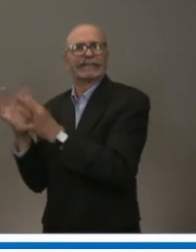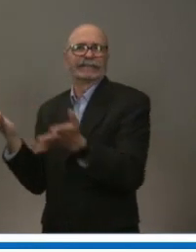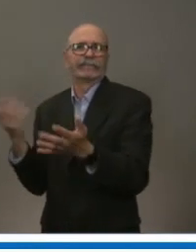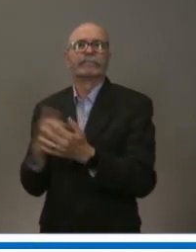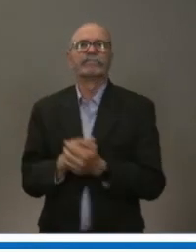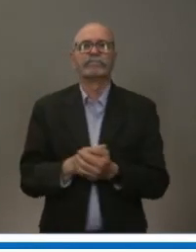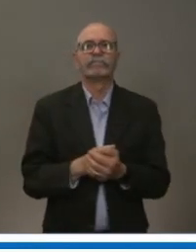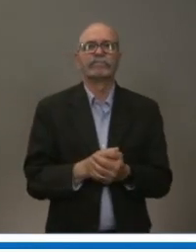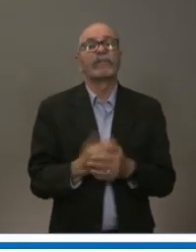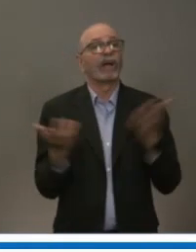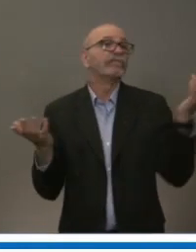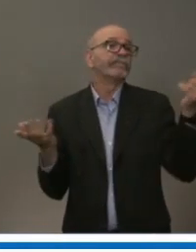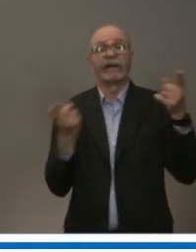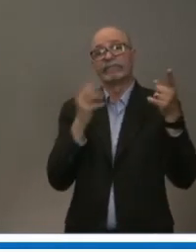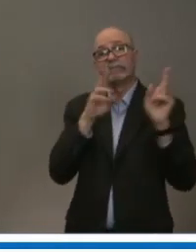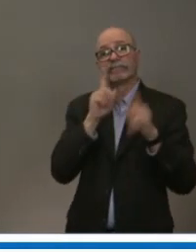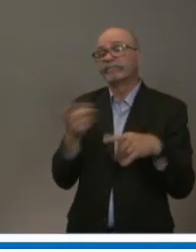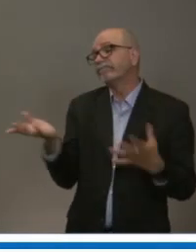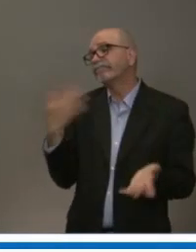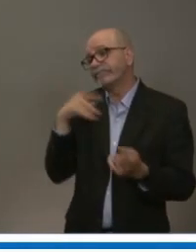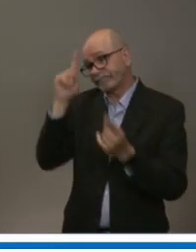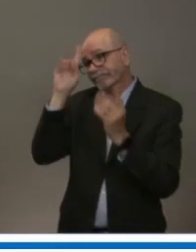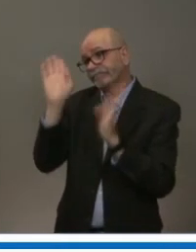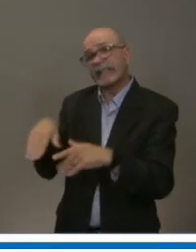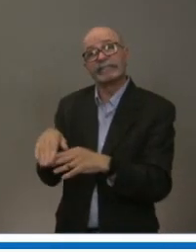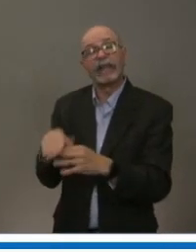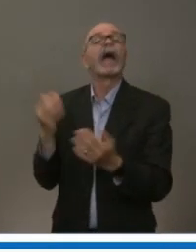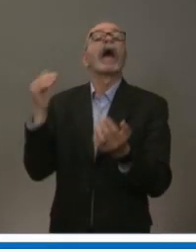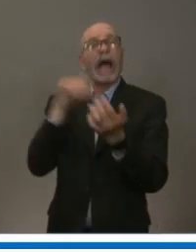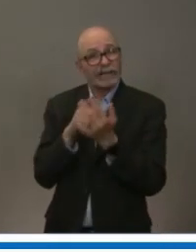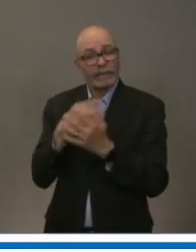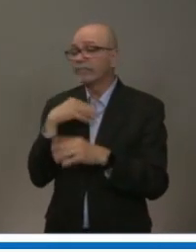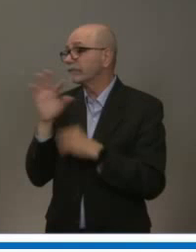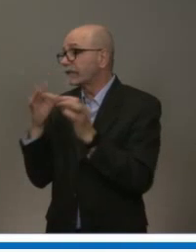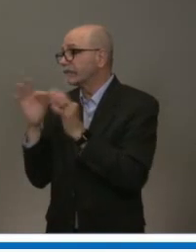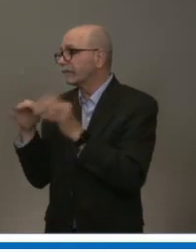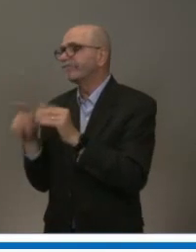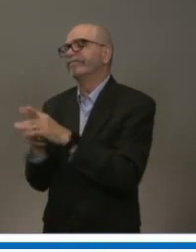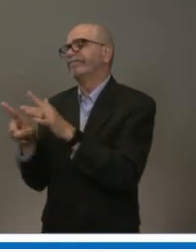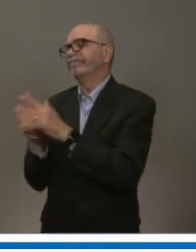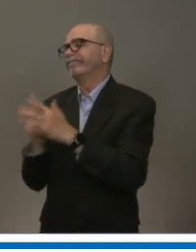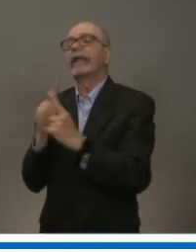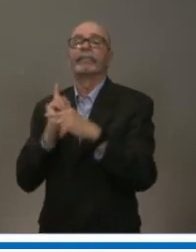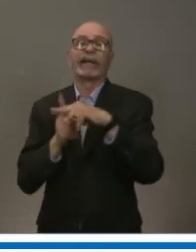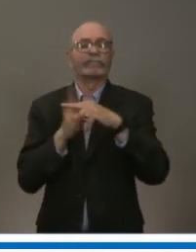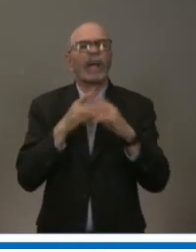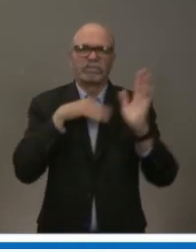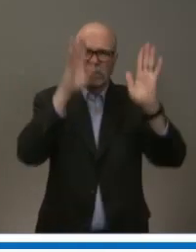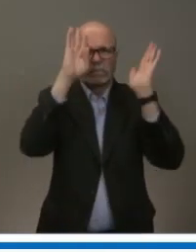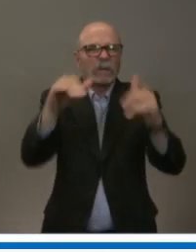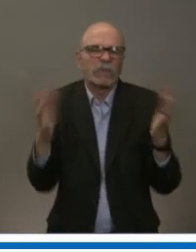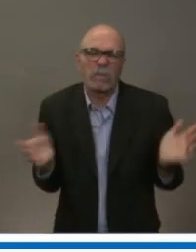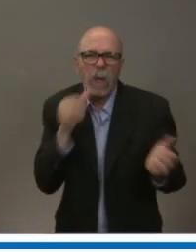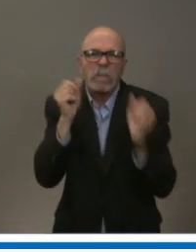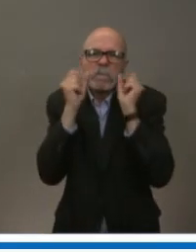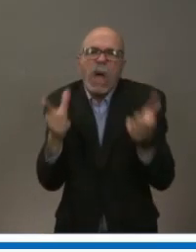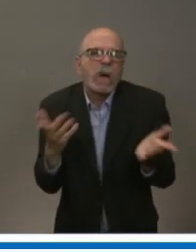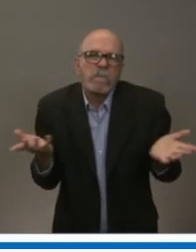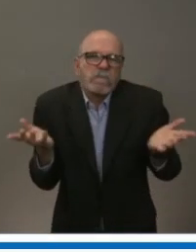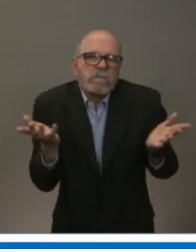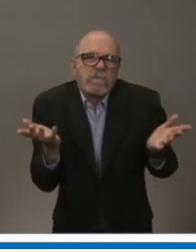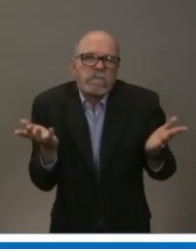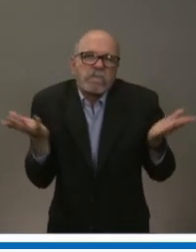we're going to get more positives. All the indications are that we have is that even though we talk about community